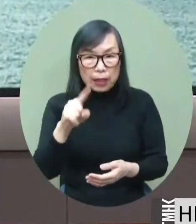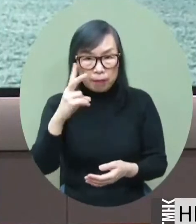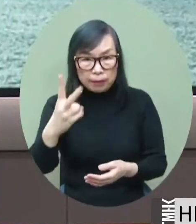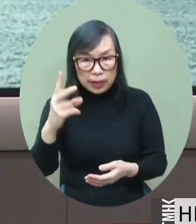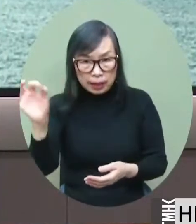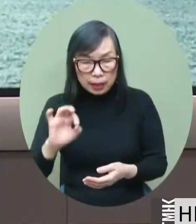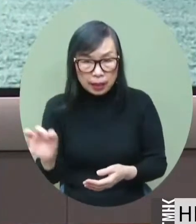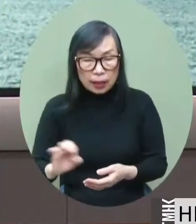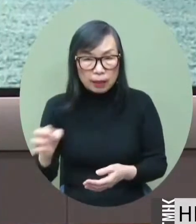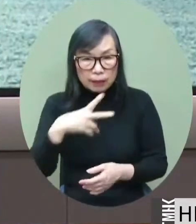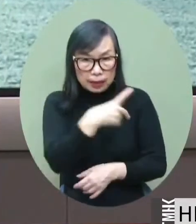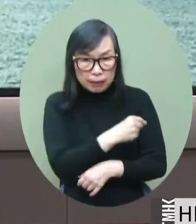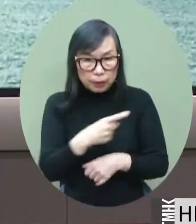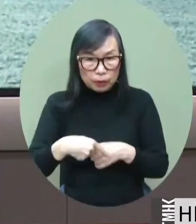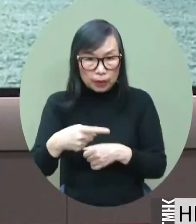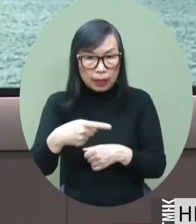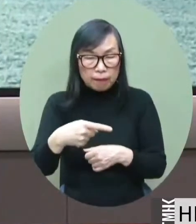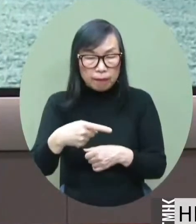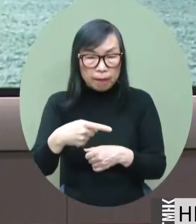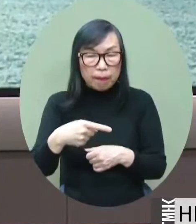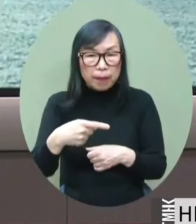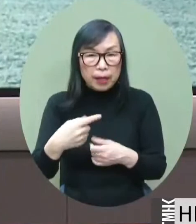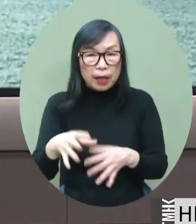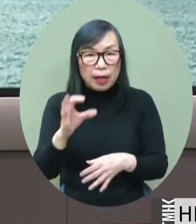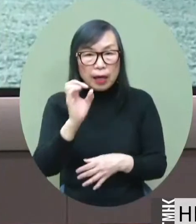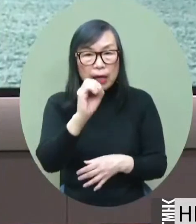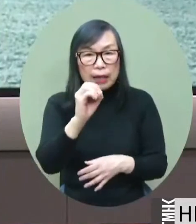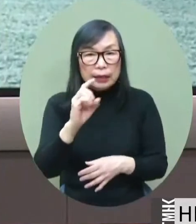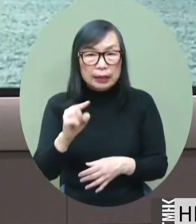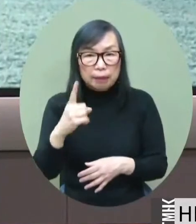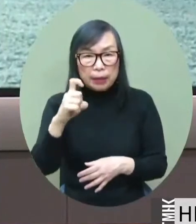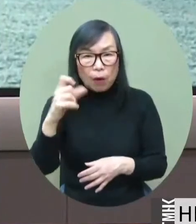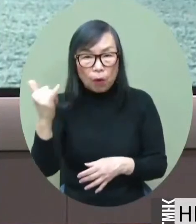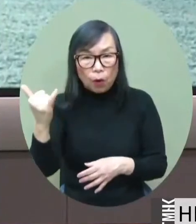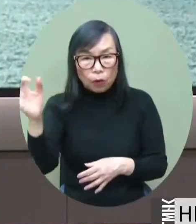the death rate is 3.2%. Those with 1 jab,